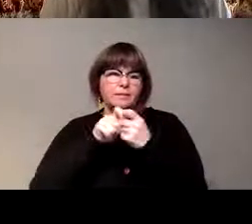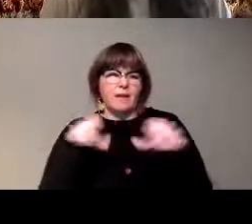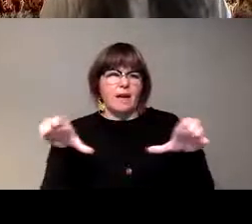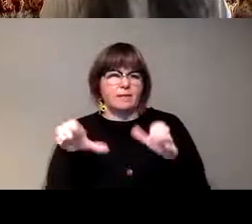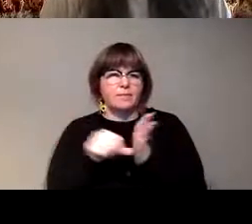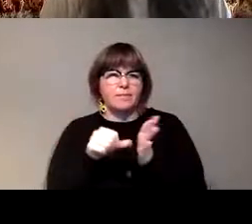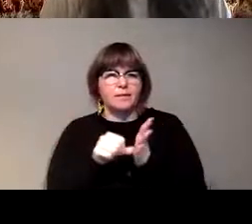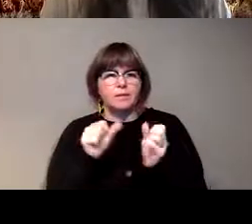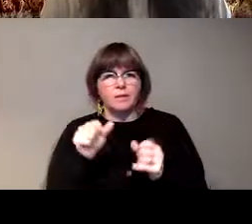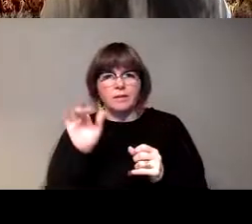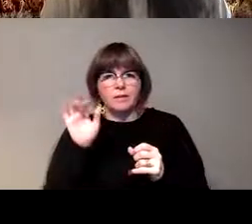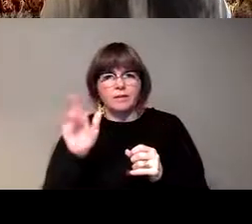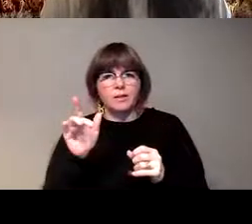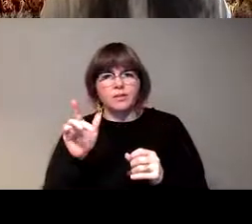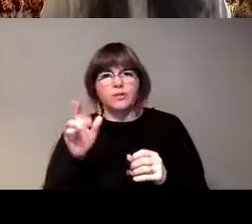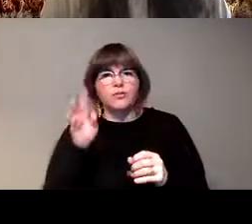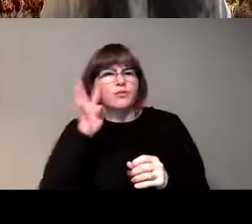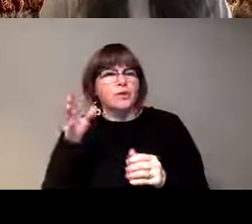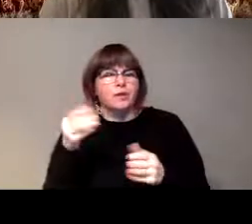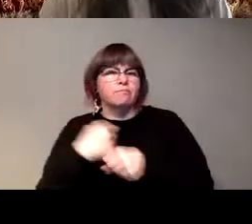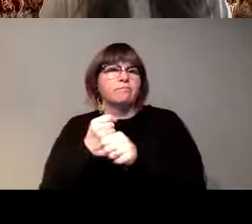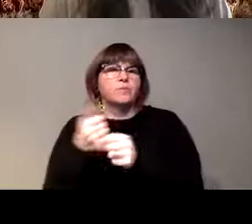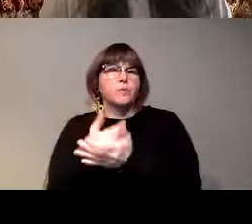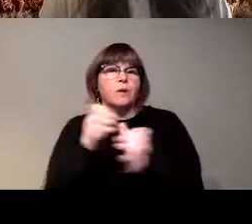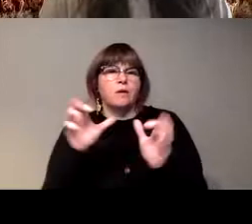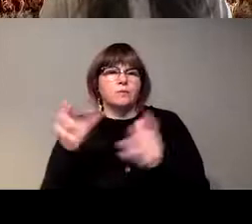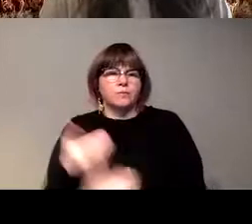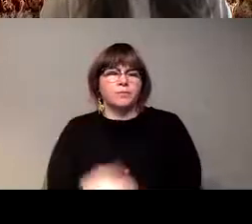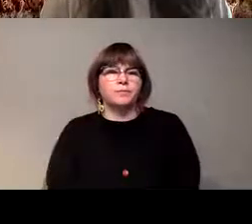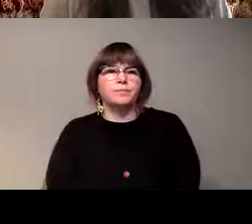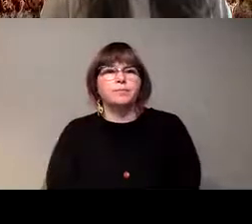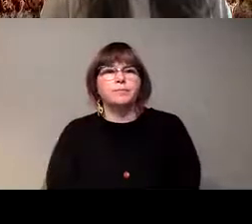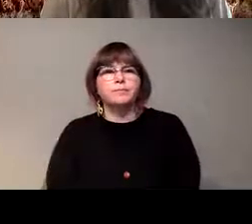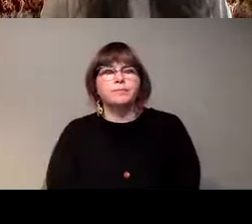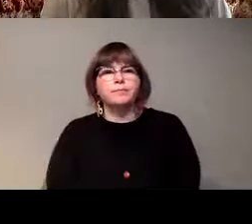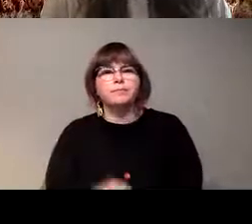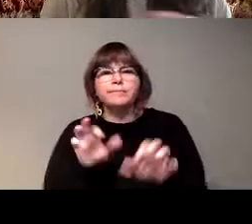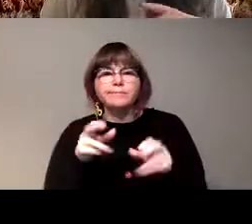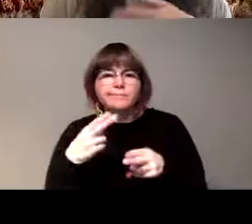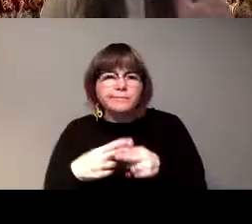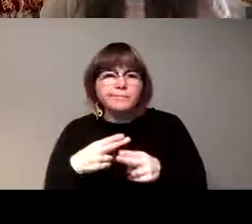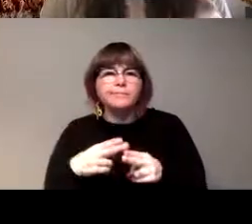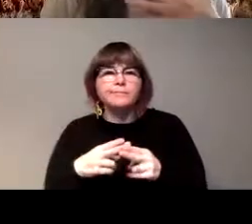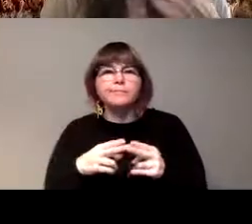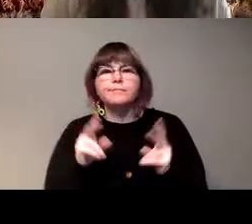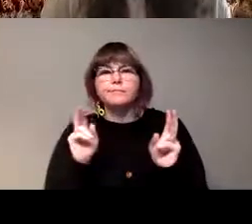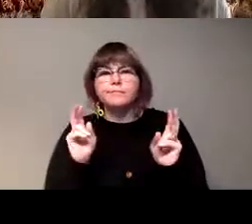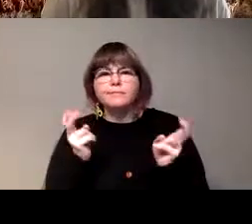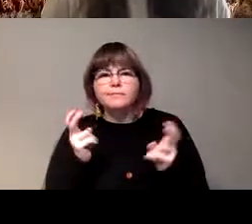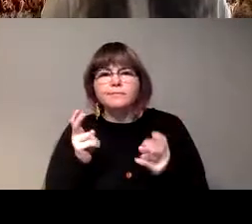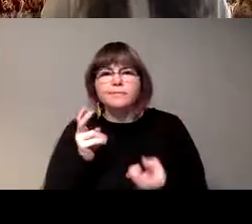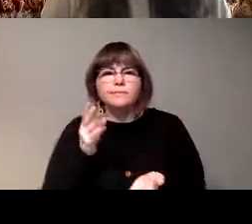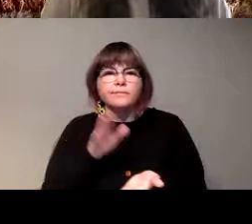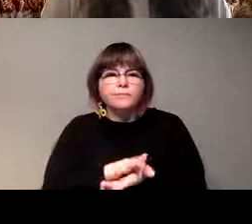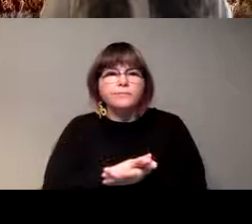page, you can just click Create a New Classroom. And then you would input your name, your institution, a brief